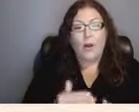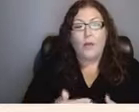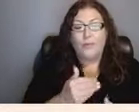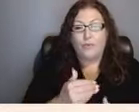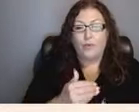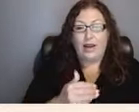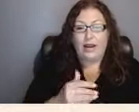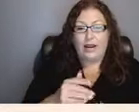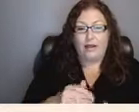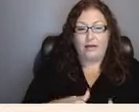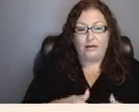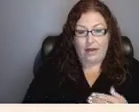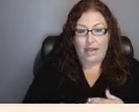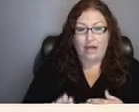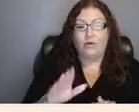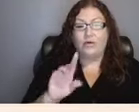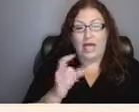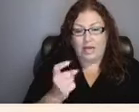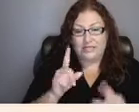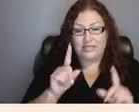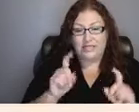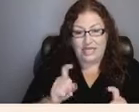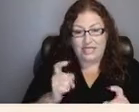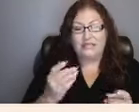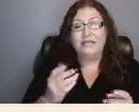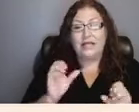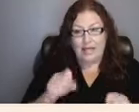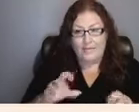may also be accepted.